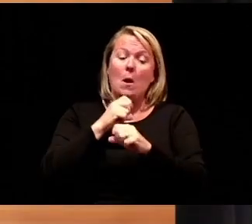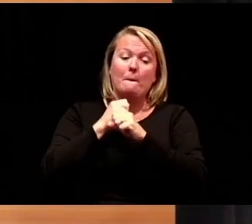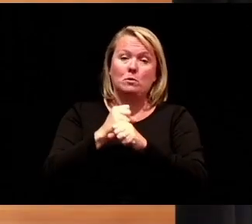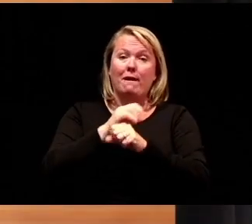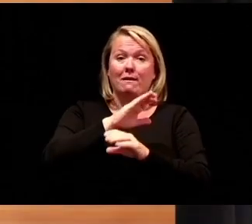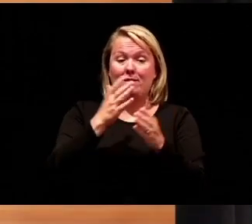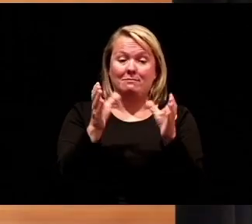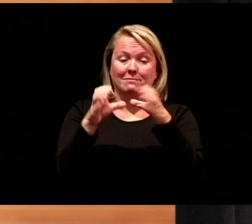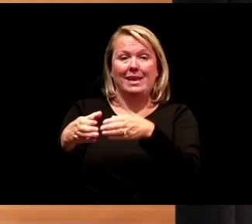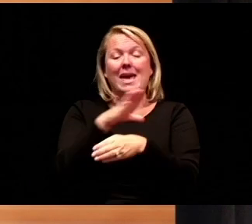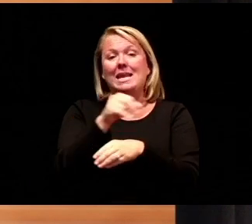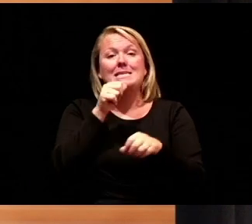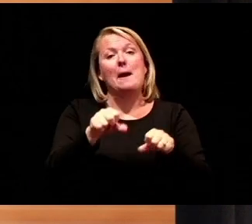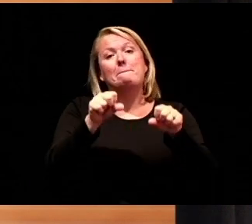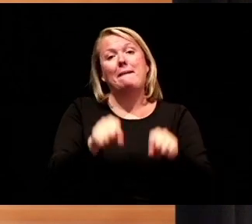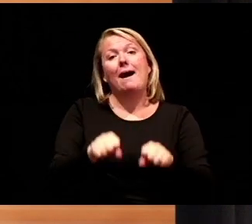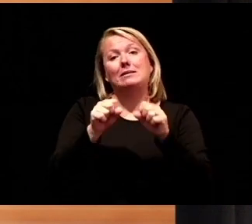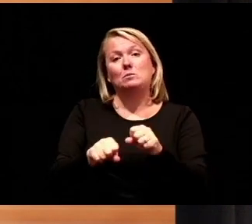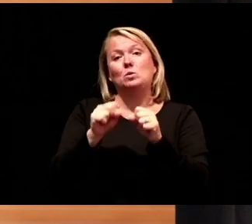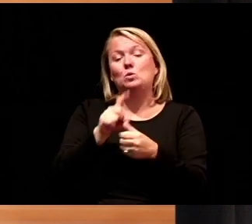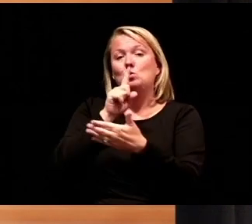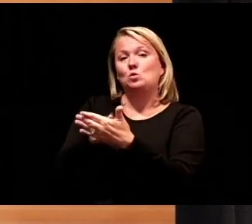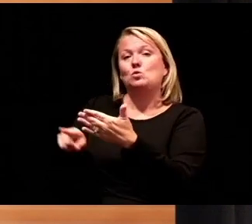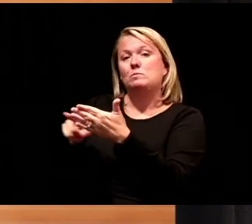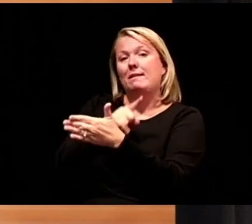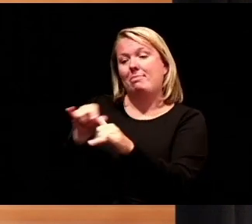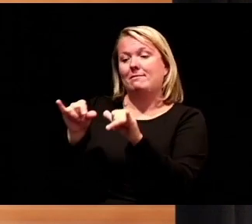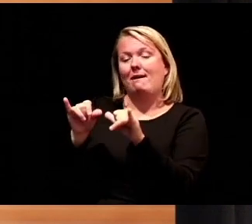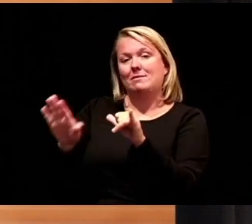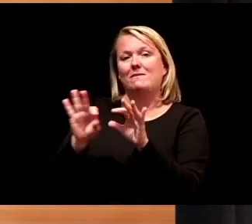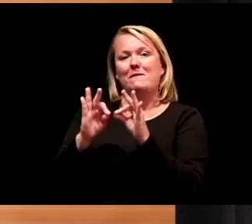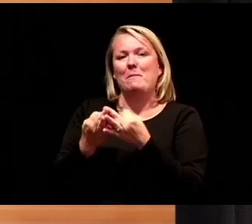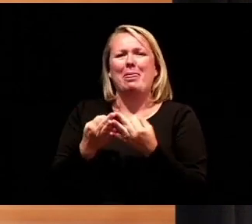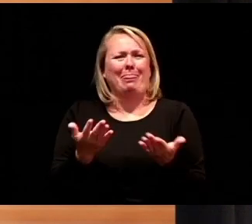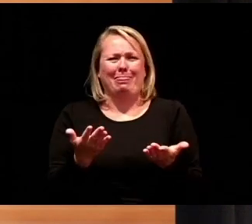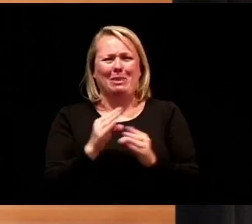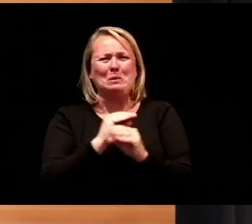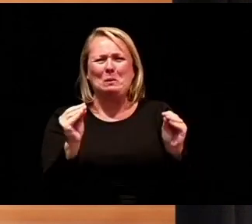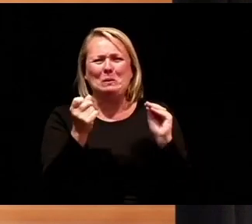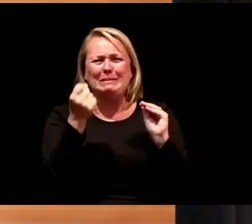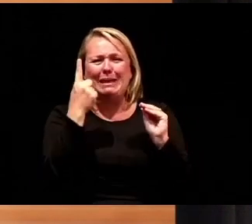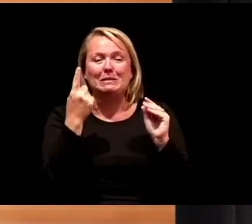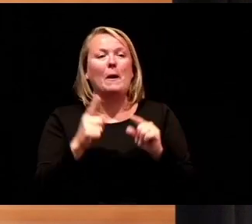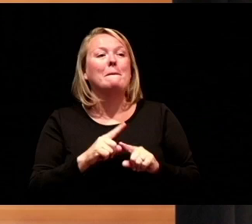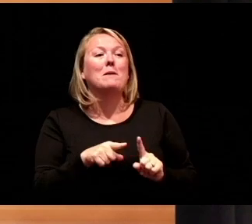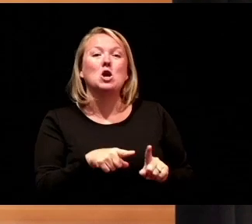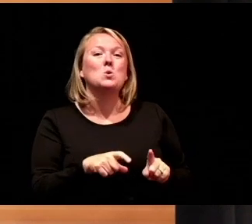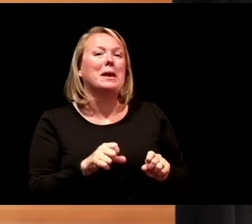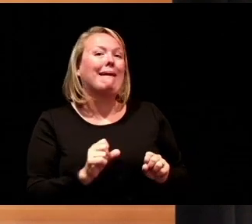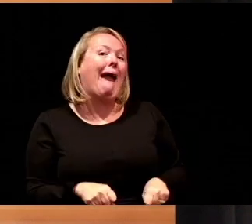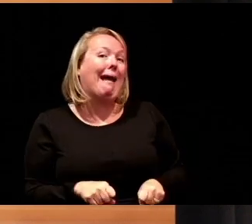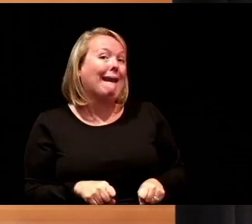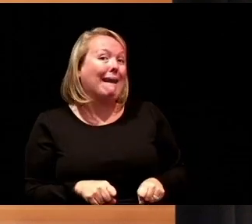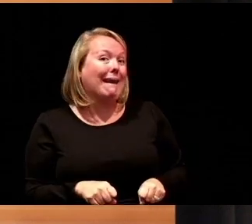with them steered them to another place with additional bedrooms, higher rent, different property entirely, and said, well, this kind of house can